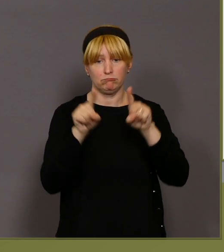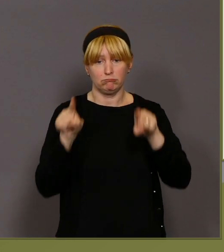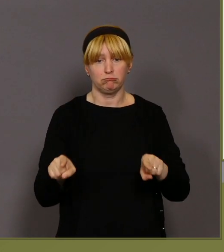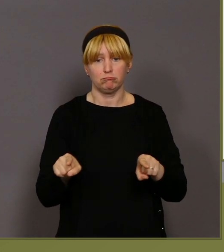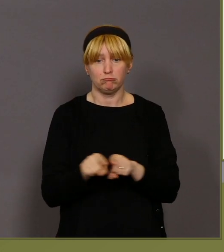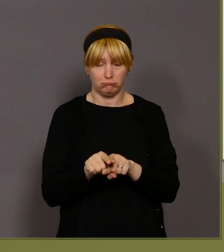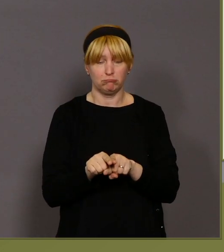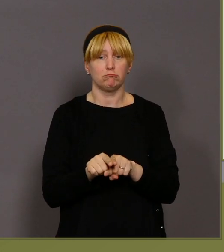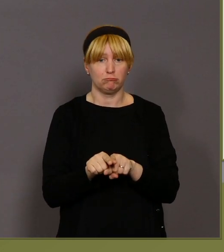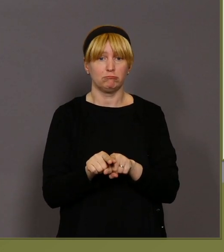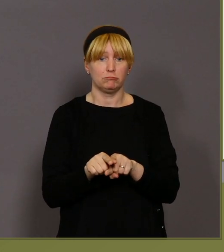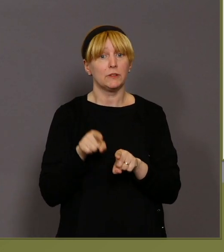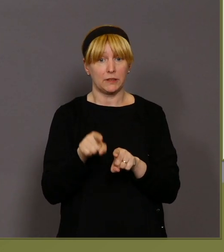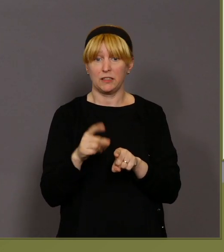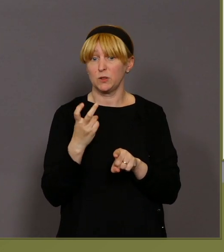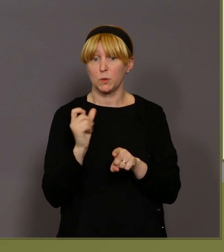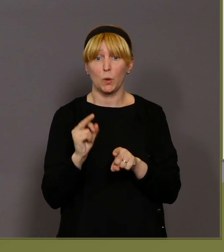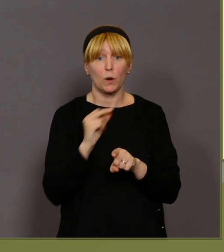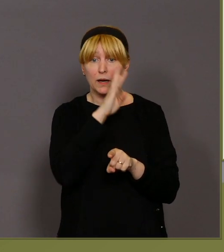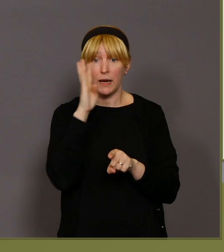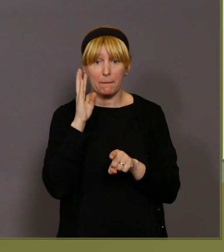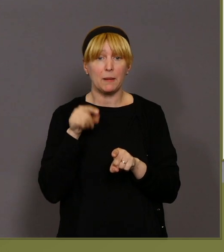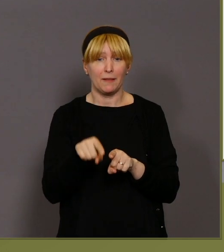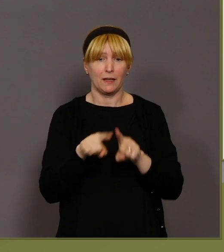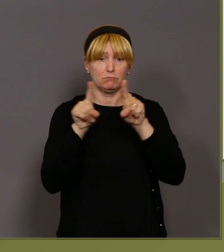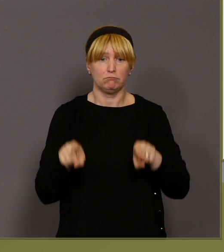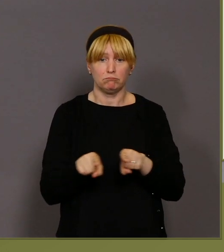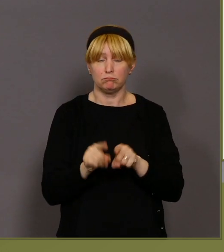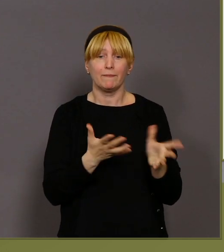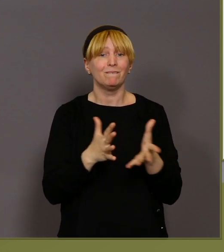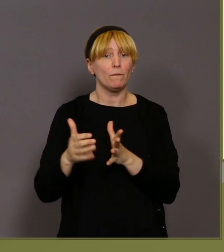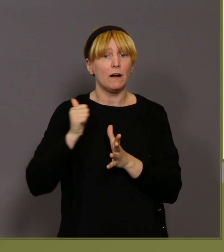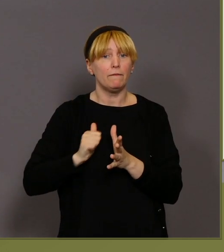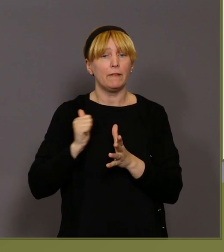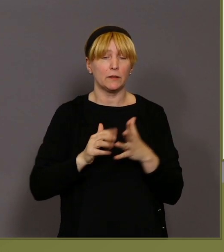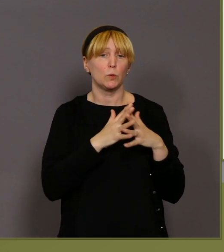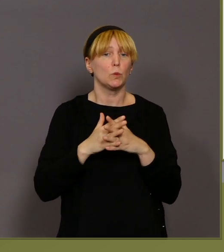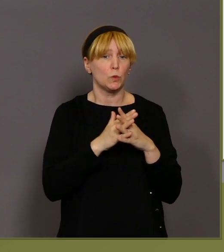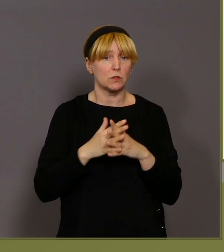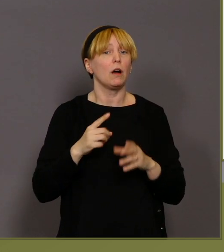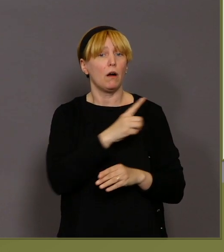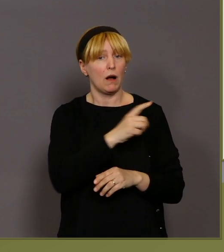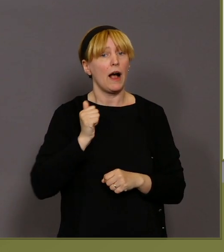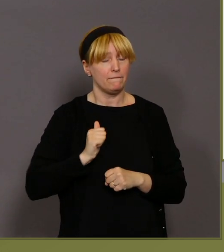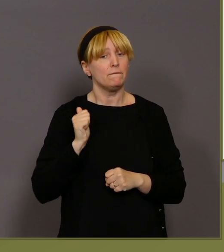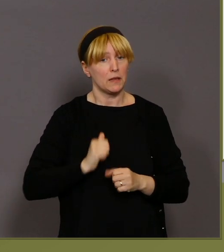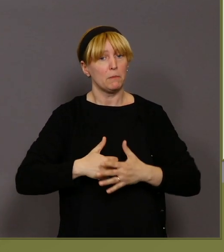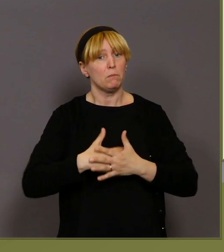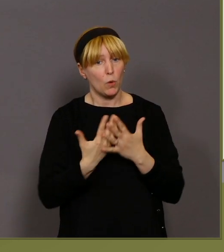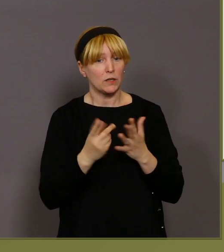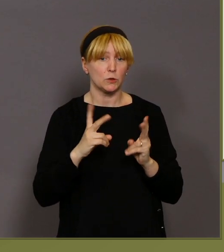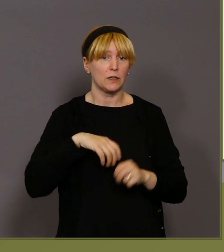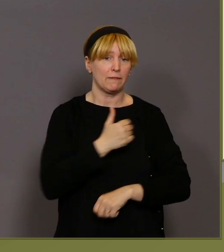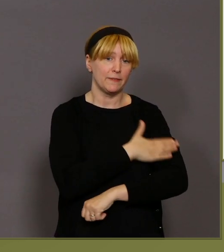which is over 20 years old, but it still works and is being used in the United States on many self-service